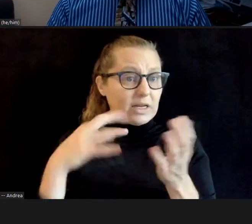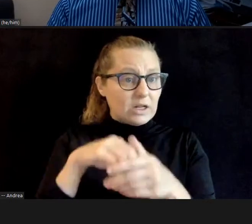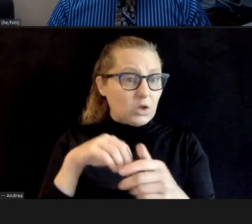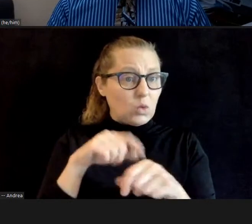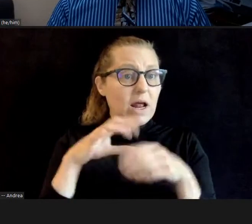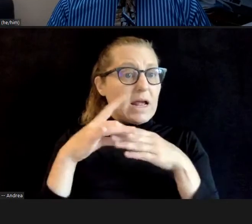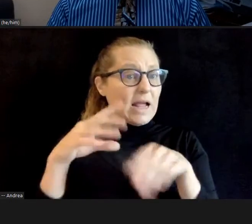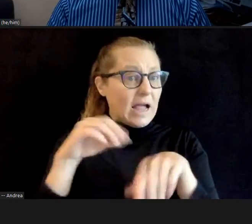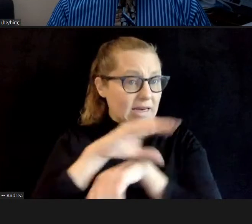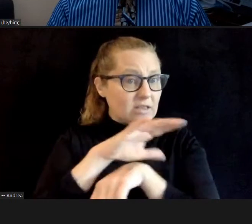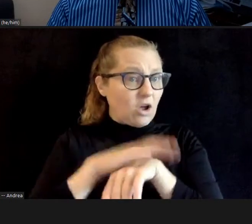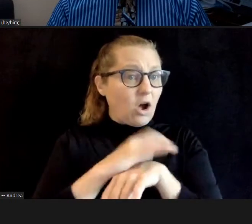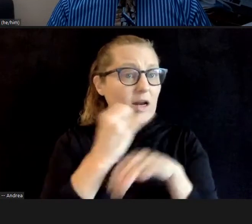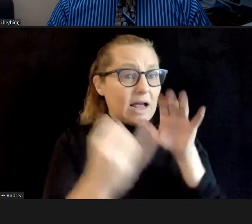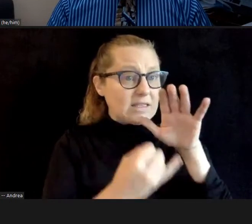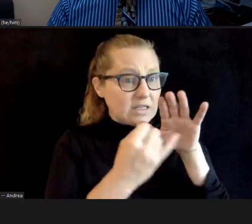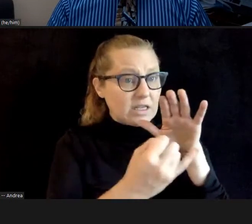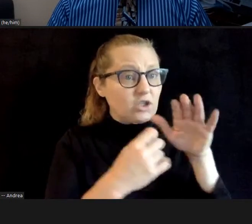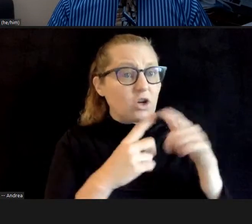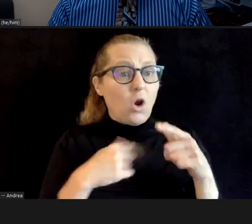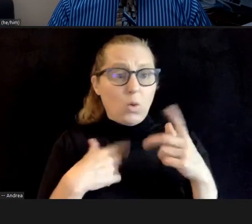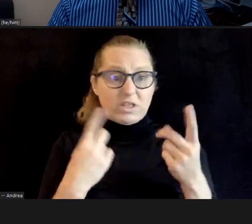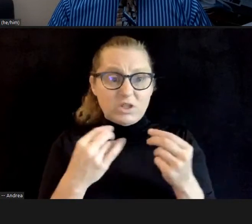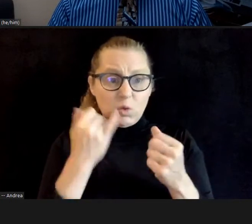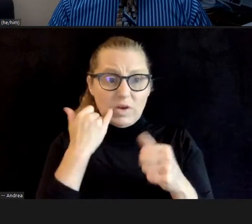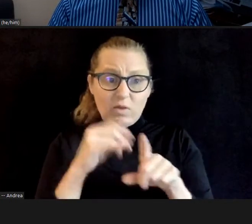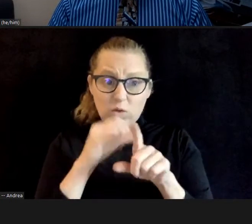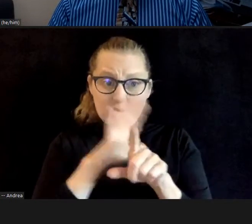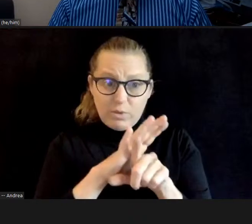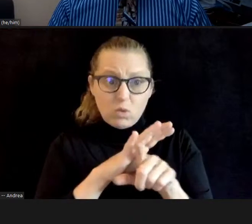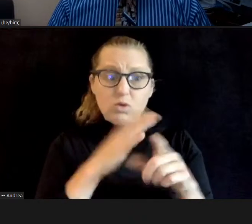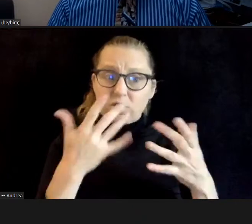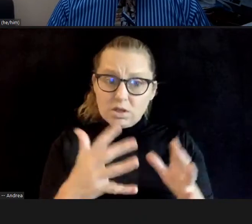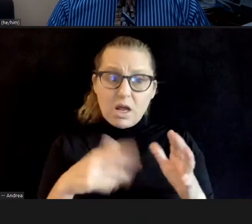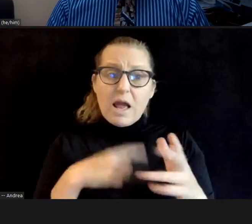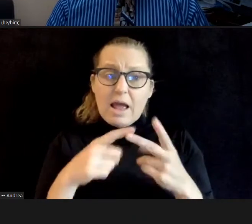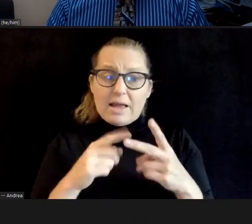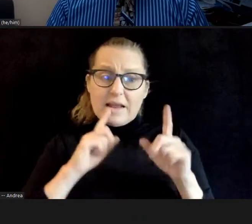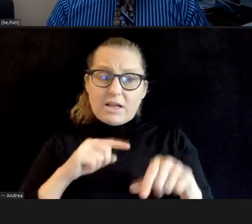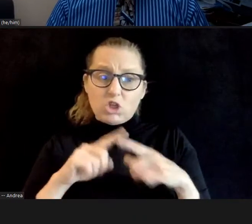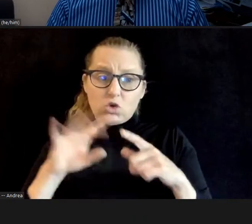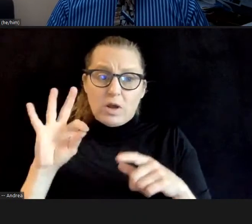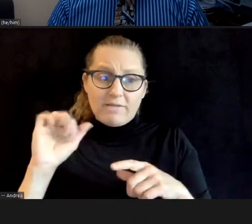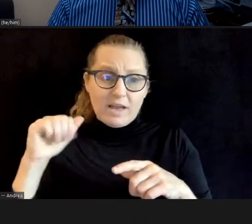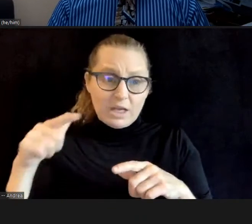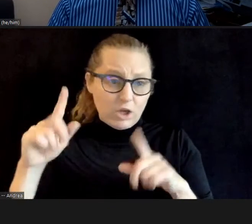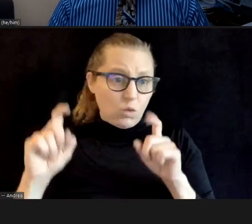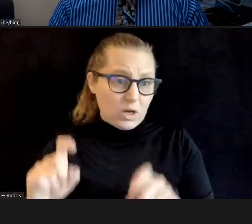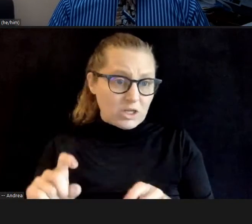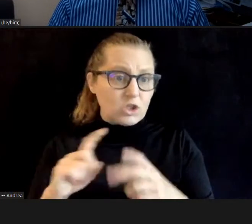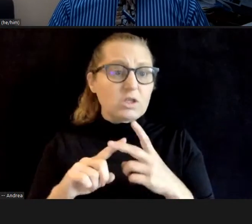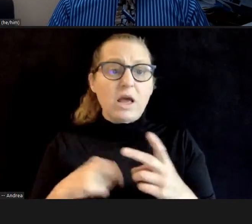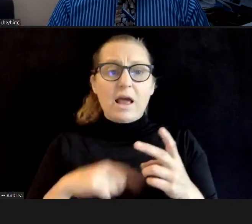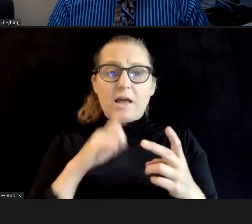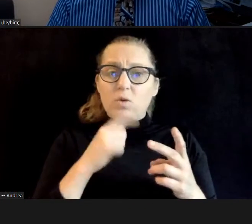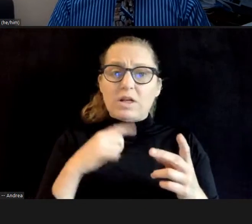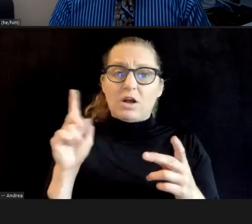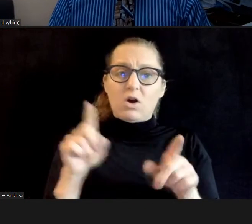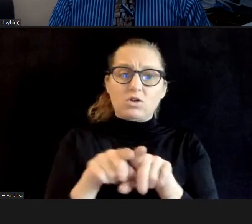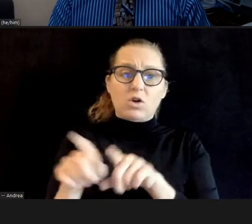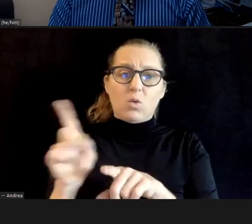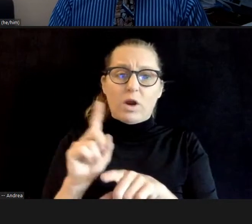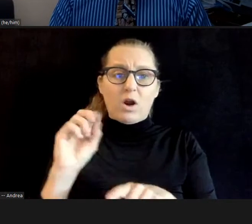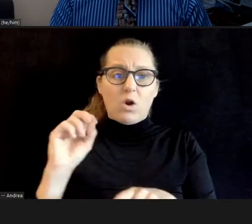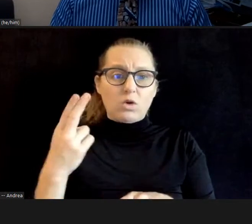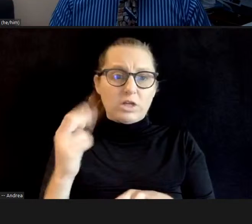on isolation, what to do if you've been exposed, answers to frequently asked questions. It's also where OHA will begin its